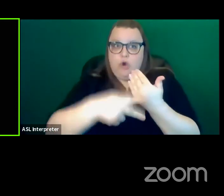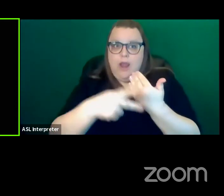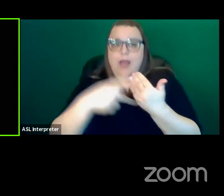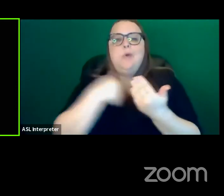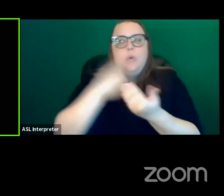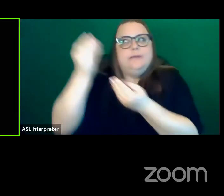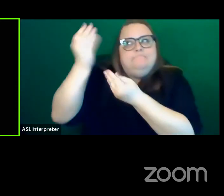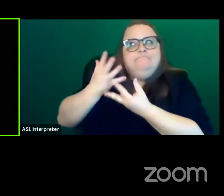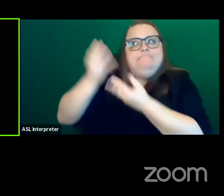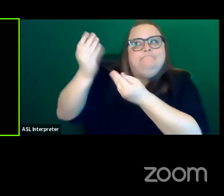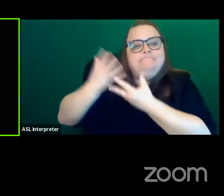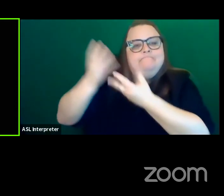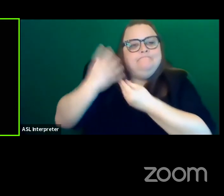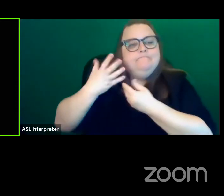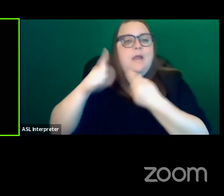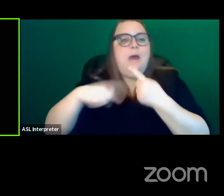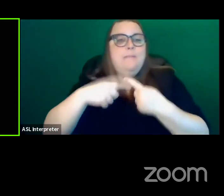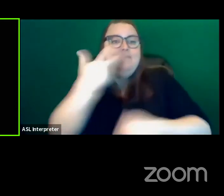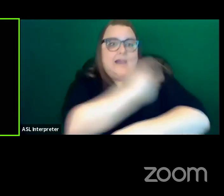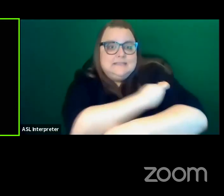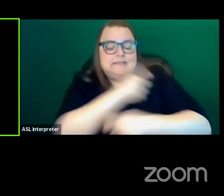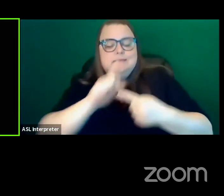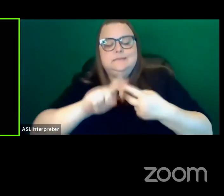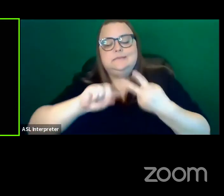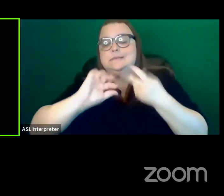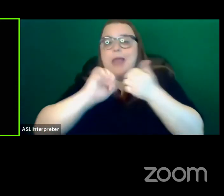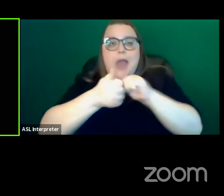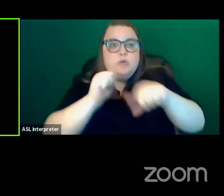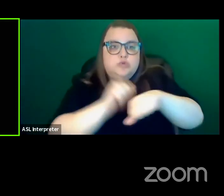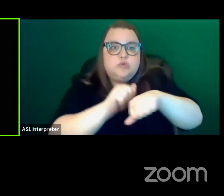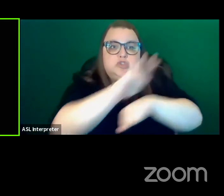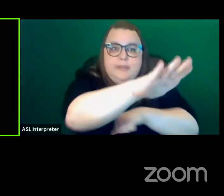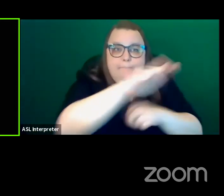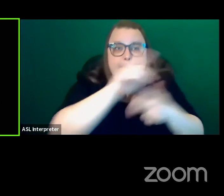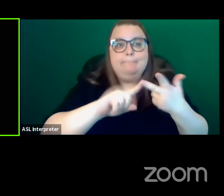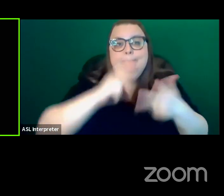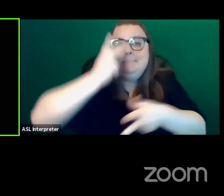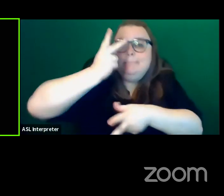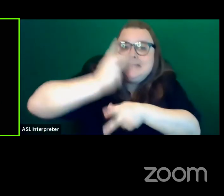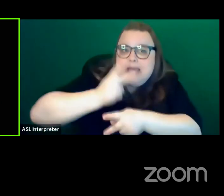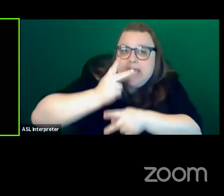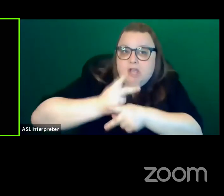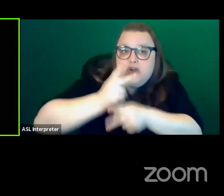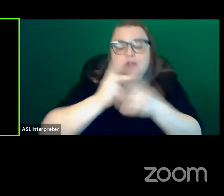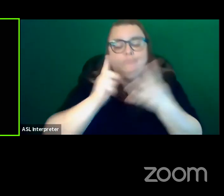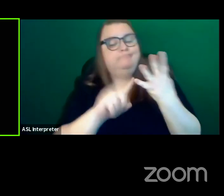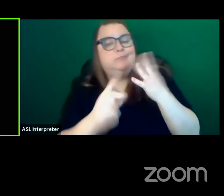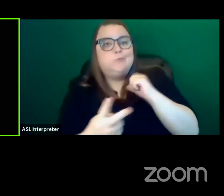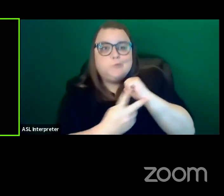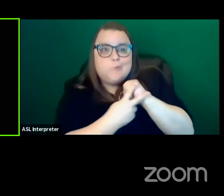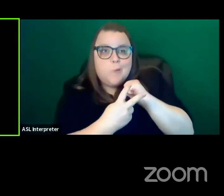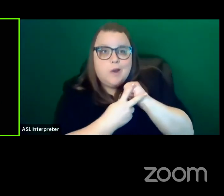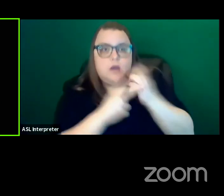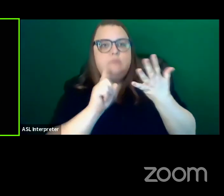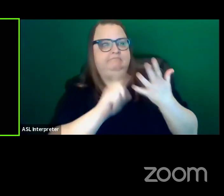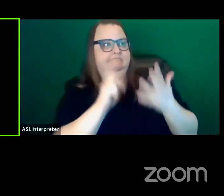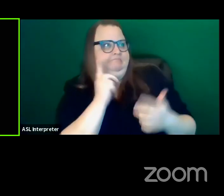on both vaccines and how they must be shipped, handled, stored, and administered. Each